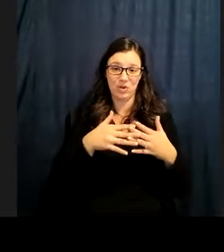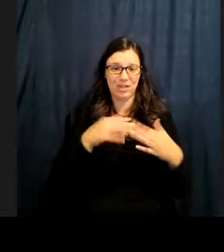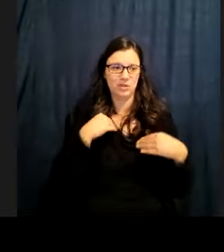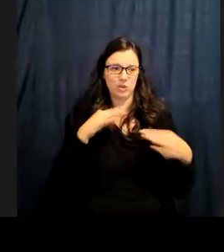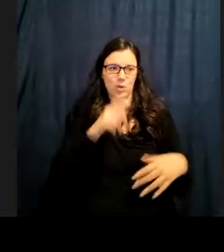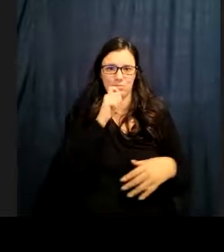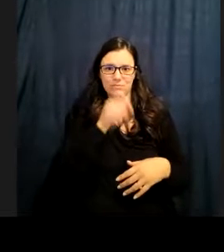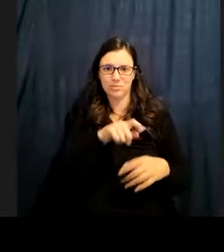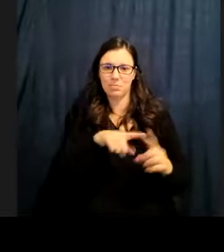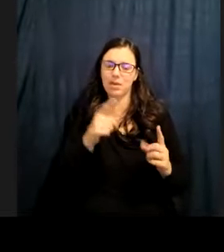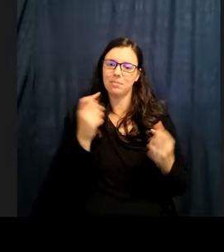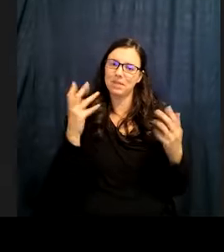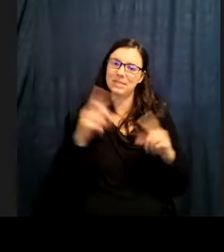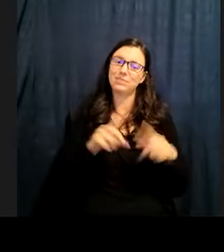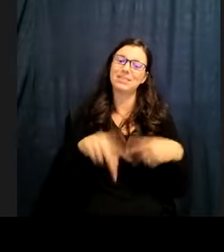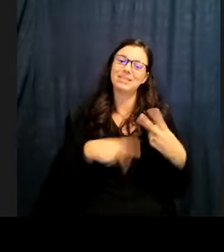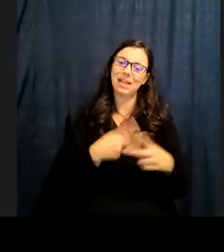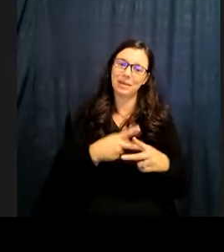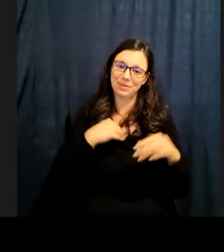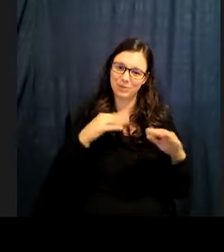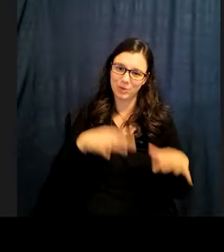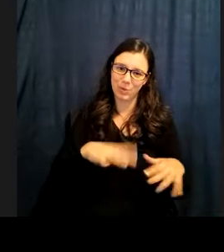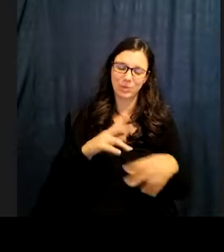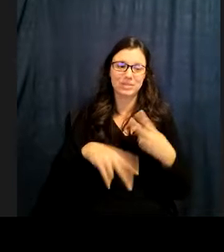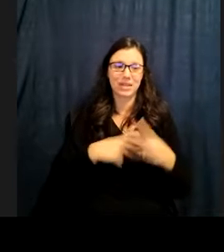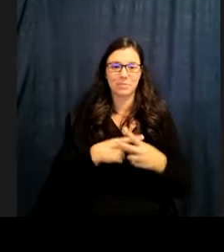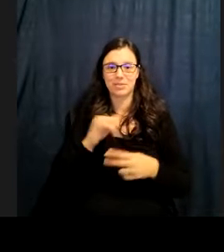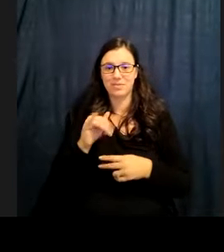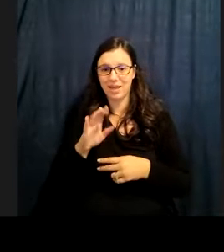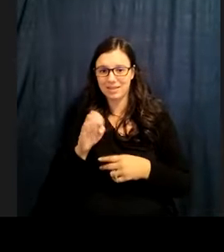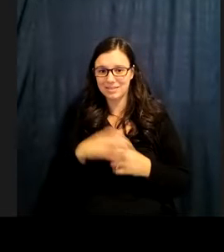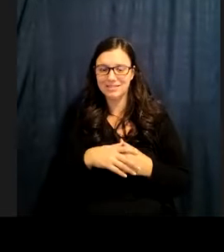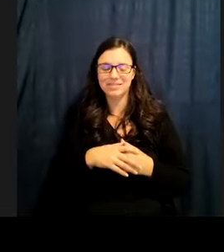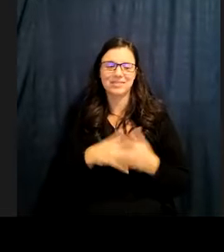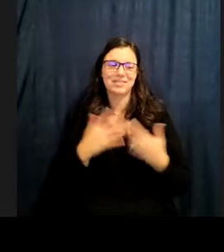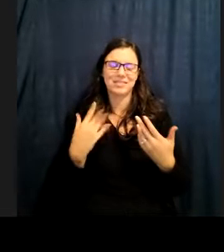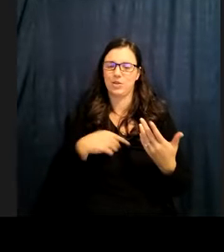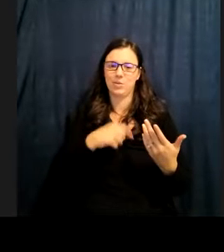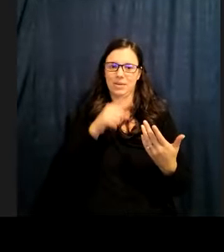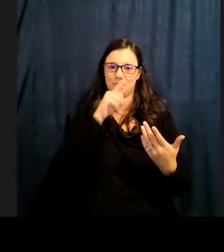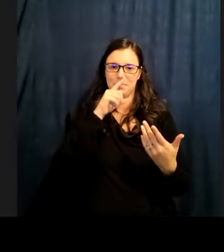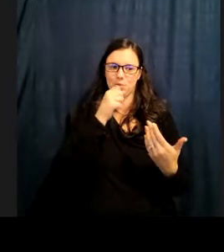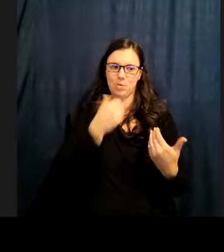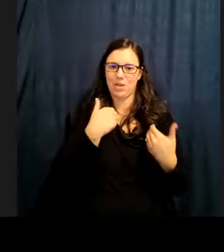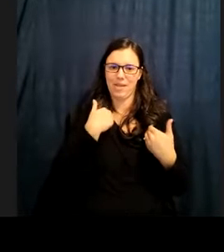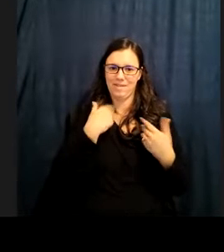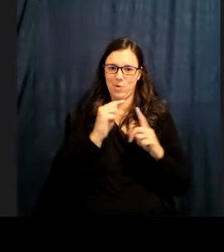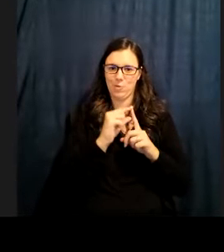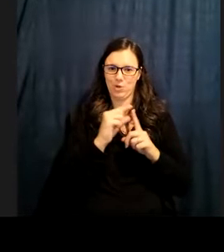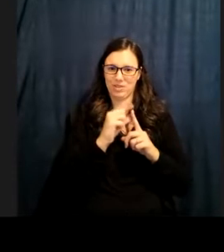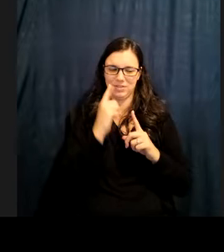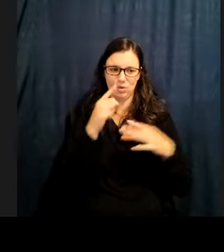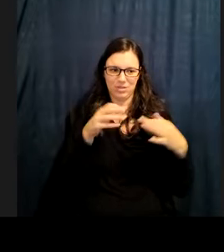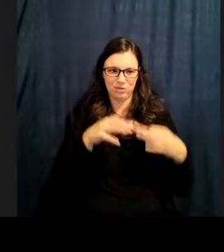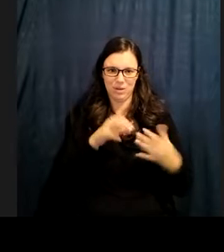are so many different types of snow, so many different types of ice, mm-hmm. but we don't have the words to articulate